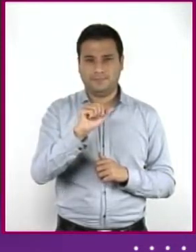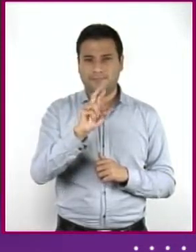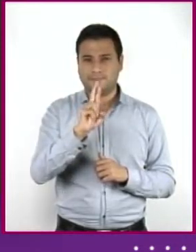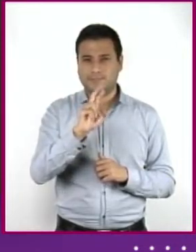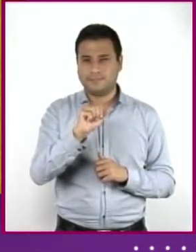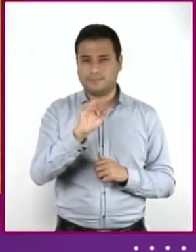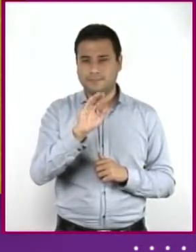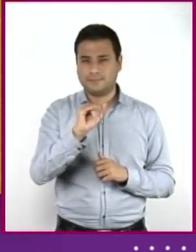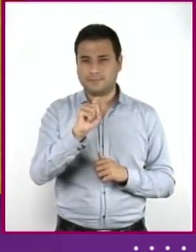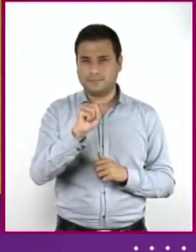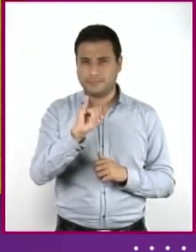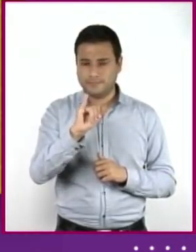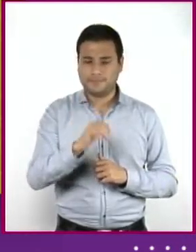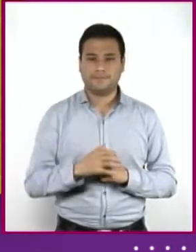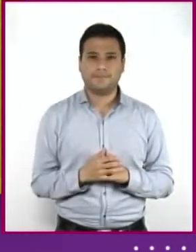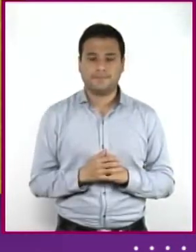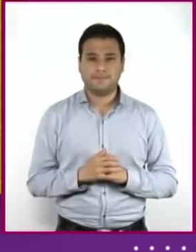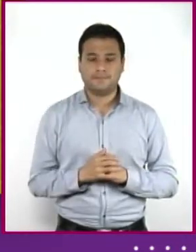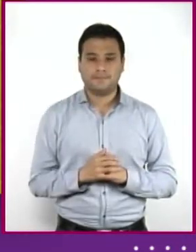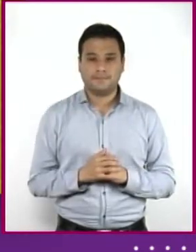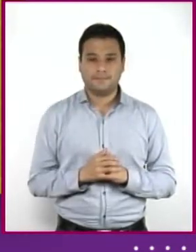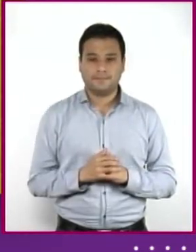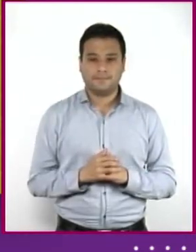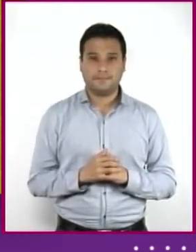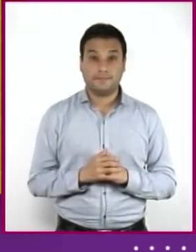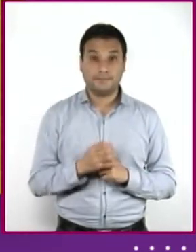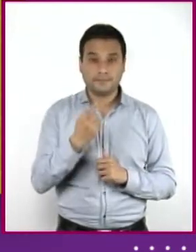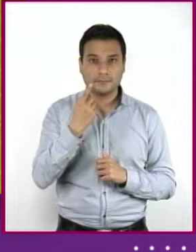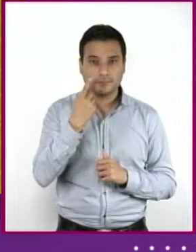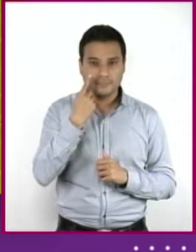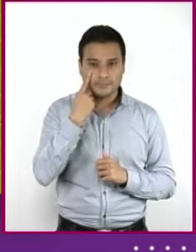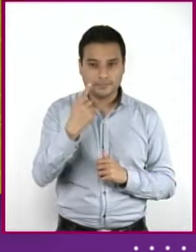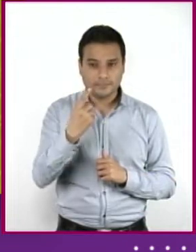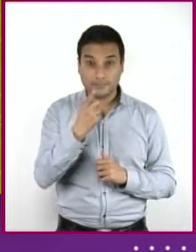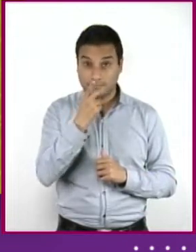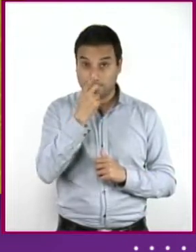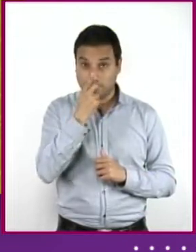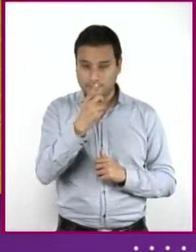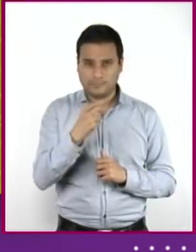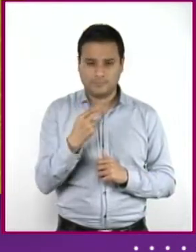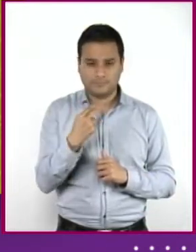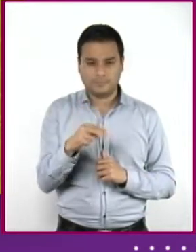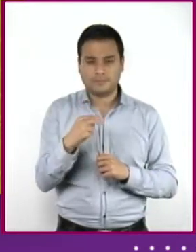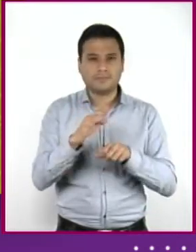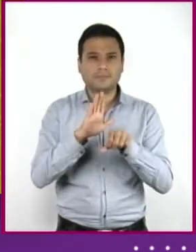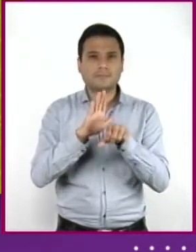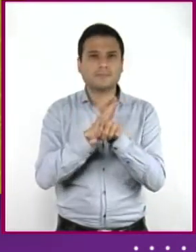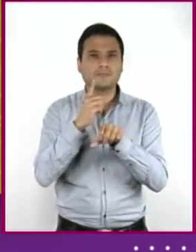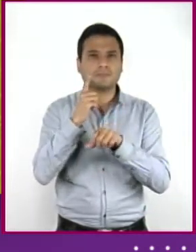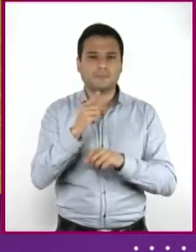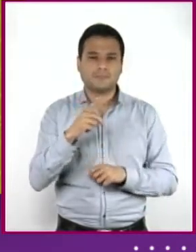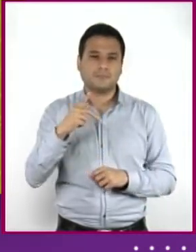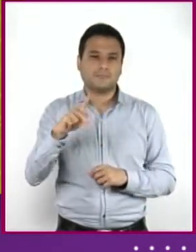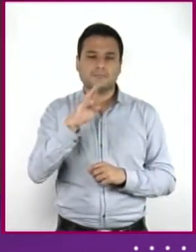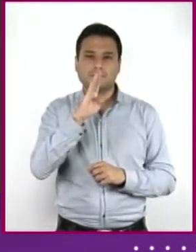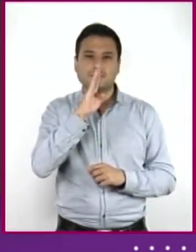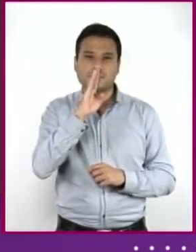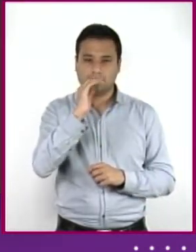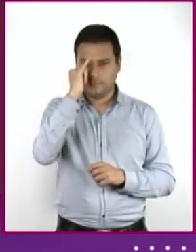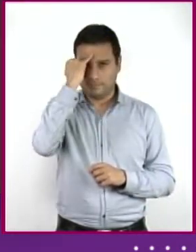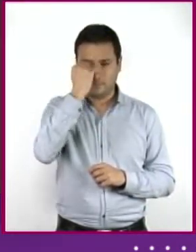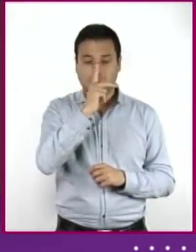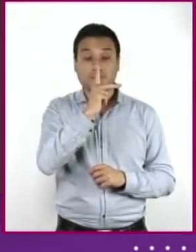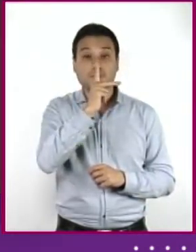Sarasvati. Mira, dice que se llama así porque su mamá es hindú. y que su papá